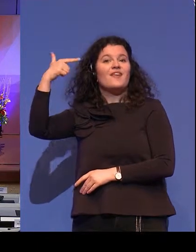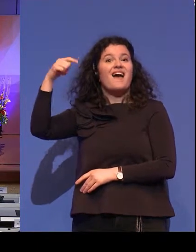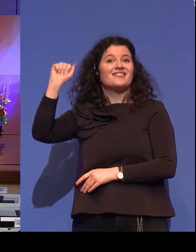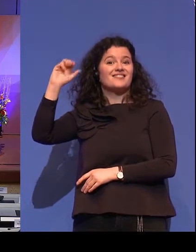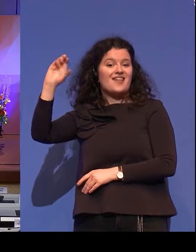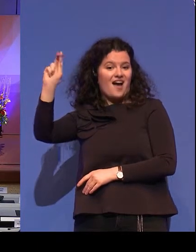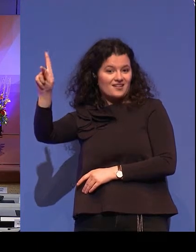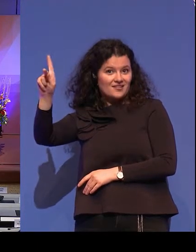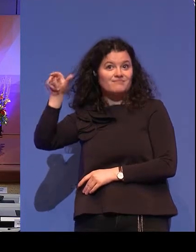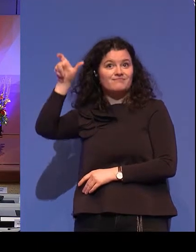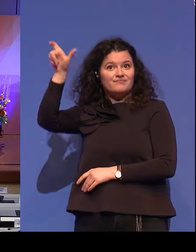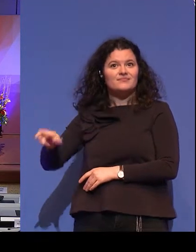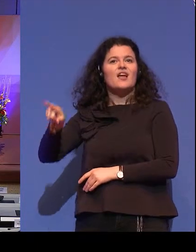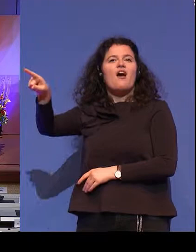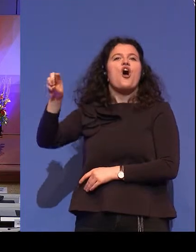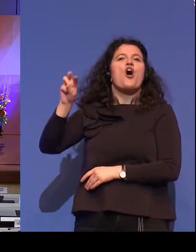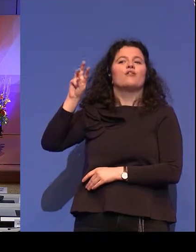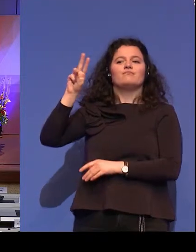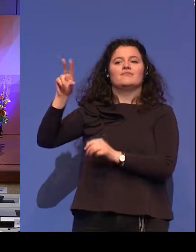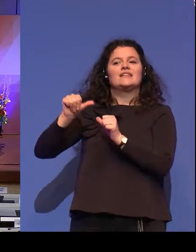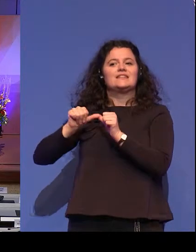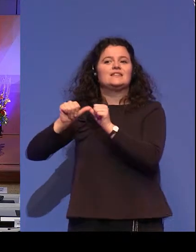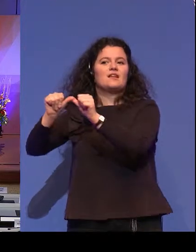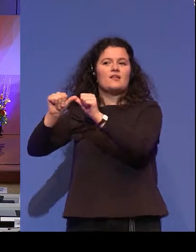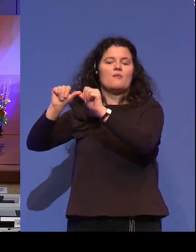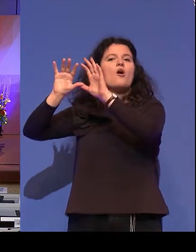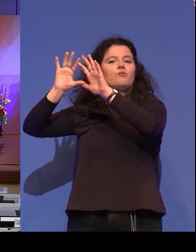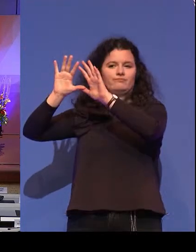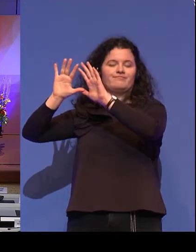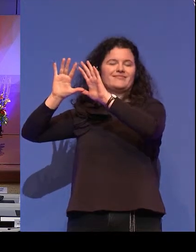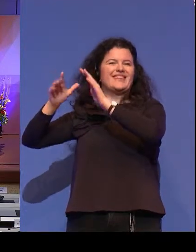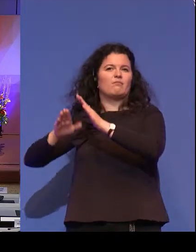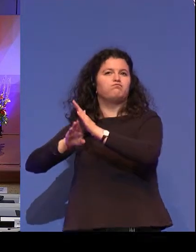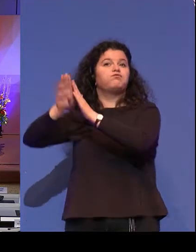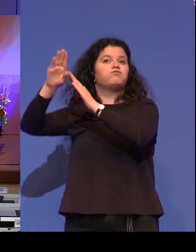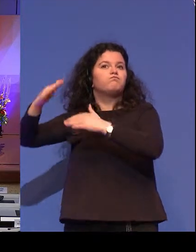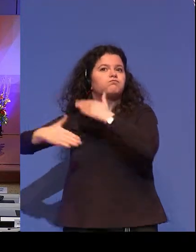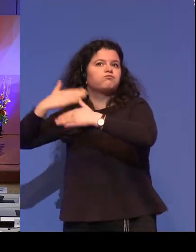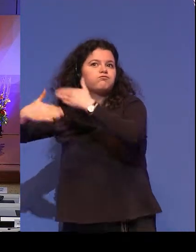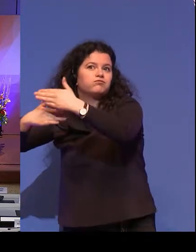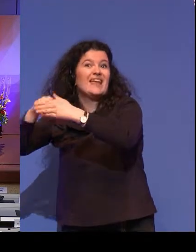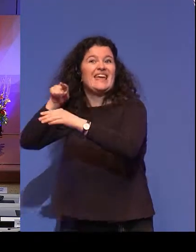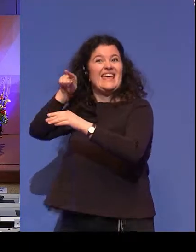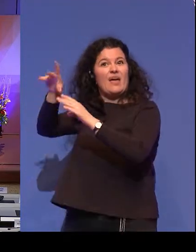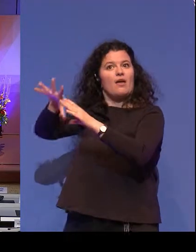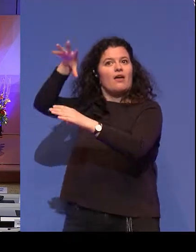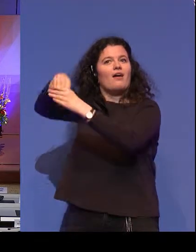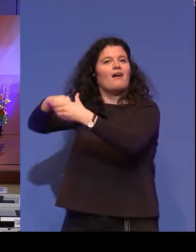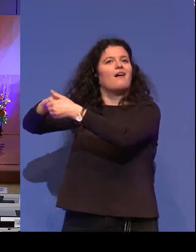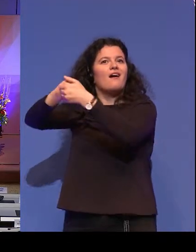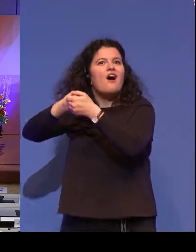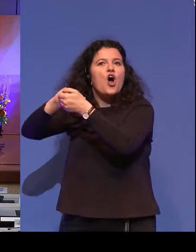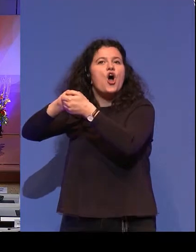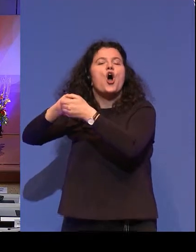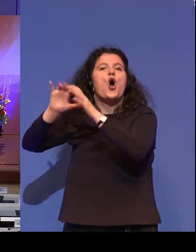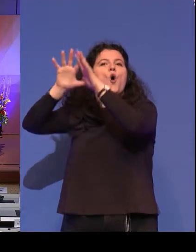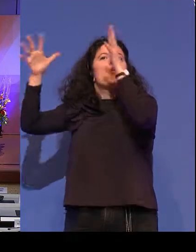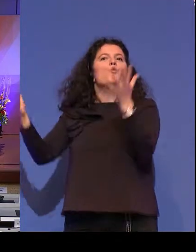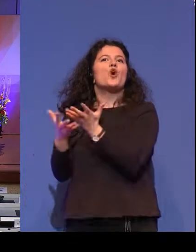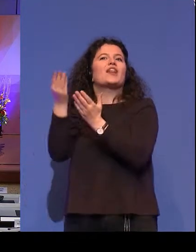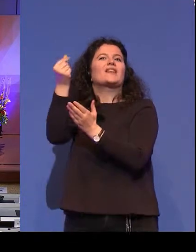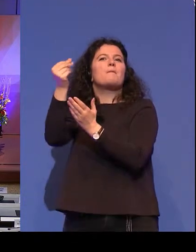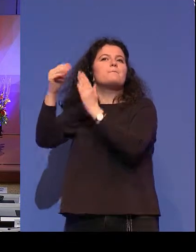Sustainable Development of the World Bank. Madam, you have the floor. Thank you, Mami, and thank you, Manuel. We really appreciate